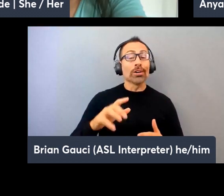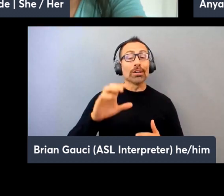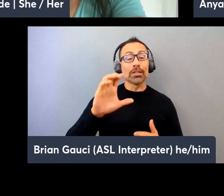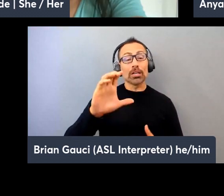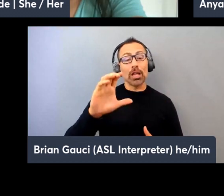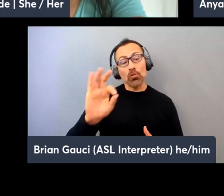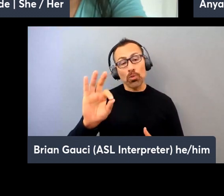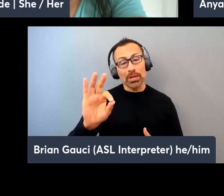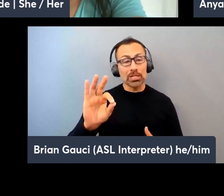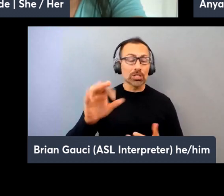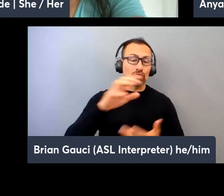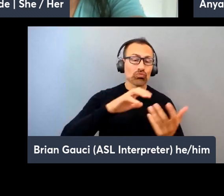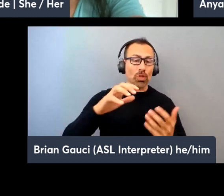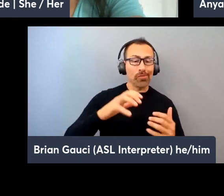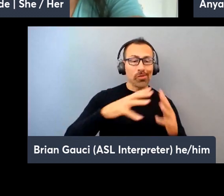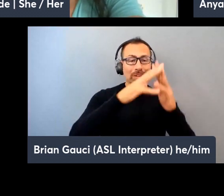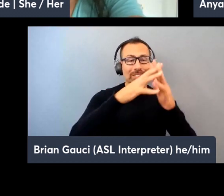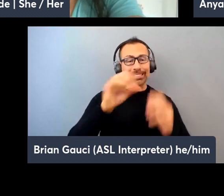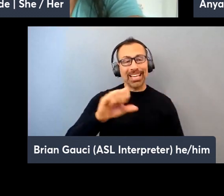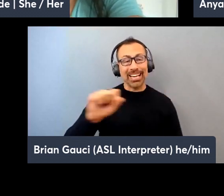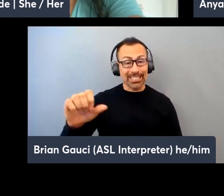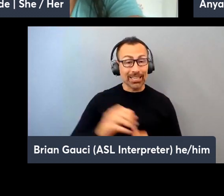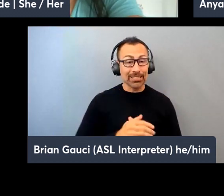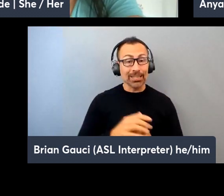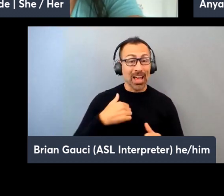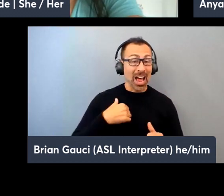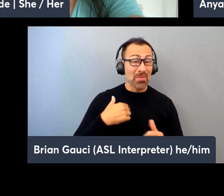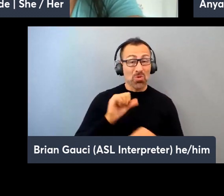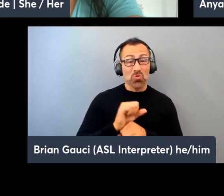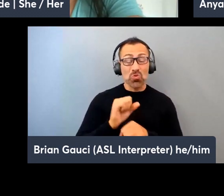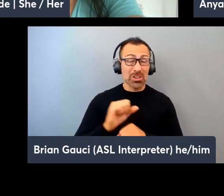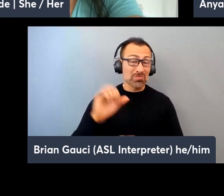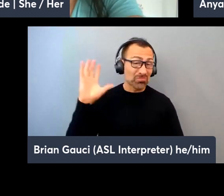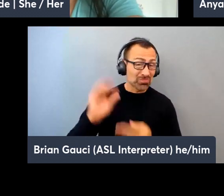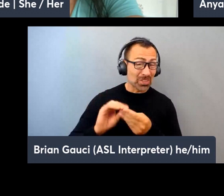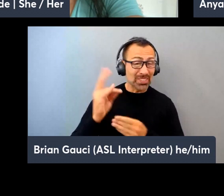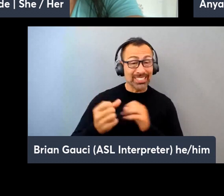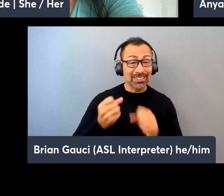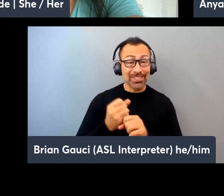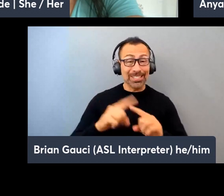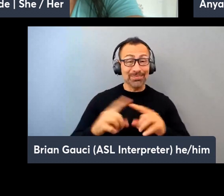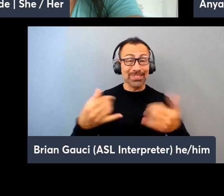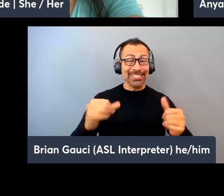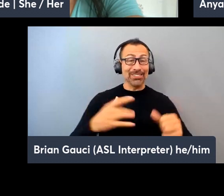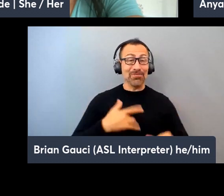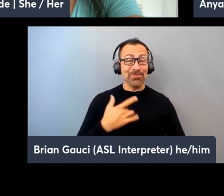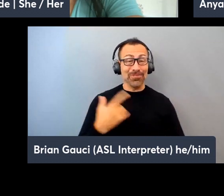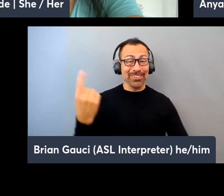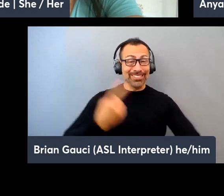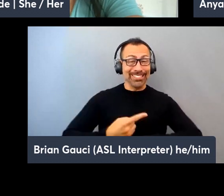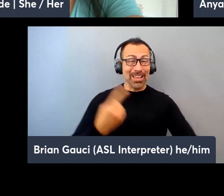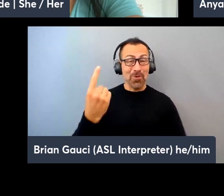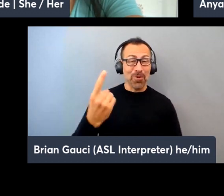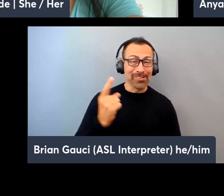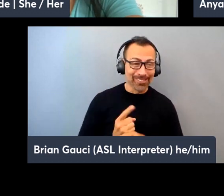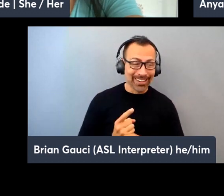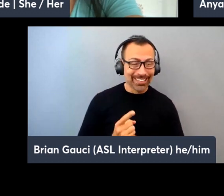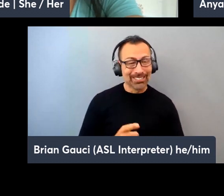little over 7 years now, and still feeling like it's day one. Yeah, that's about it.